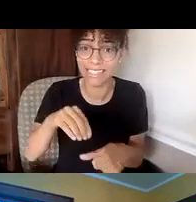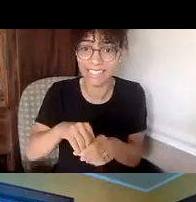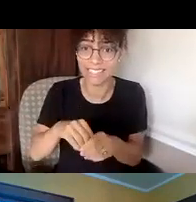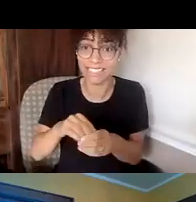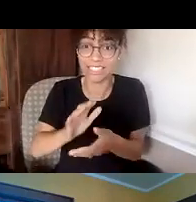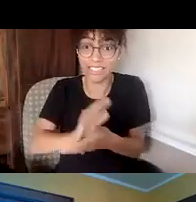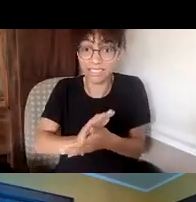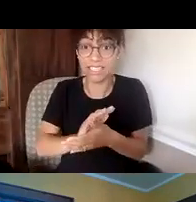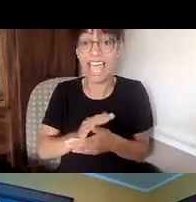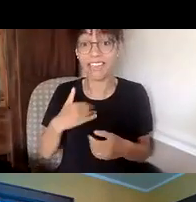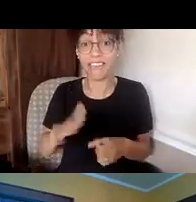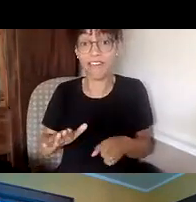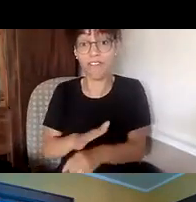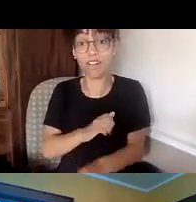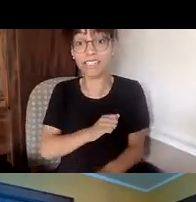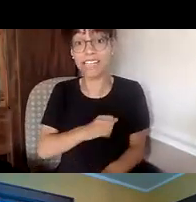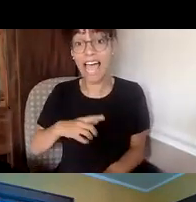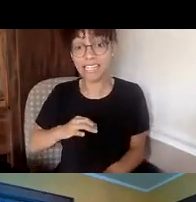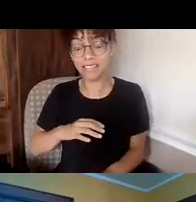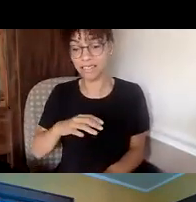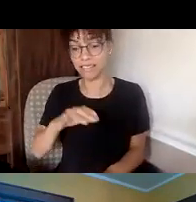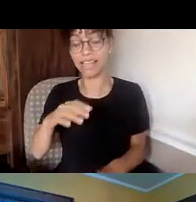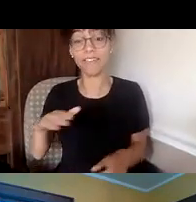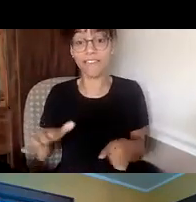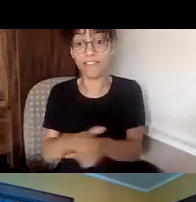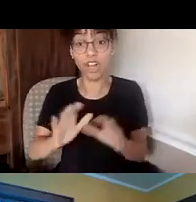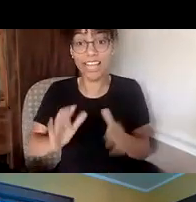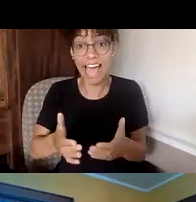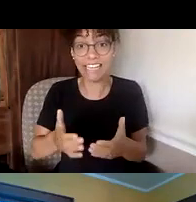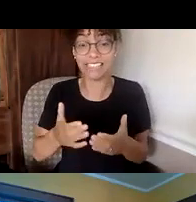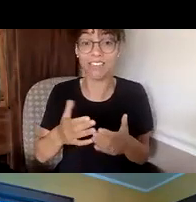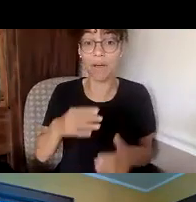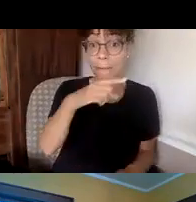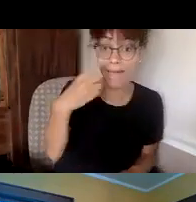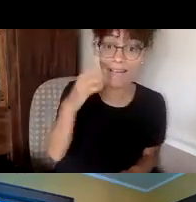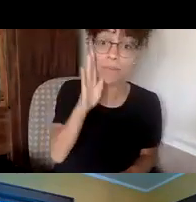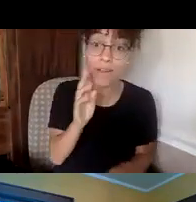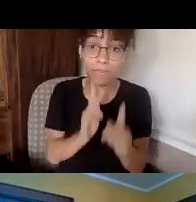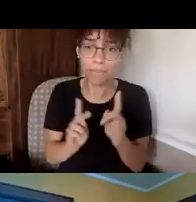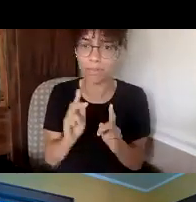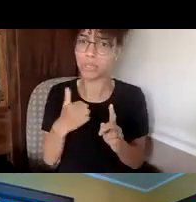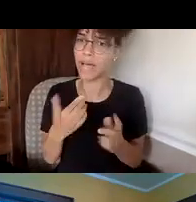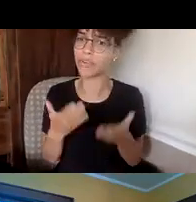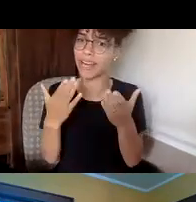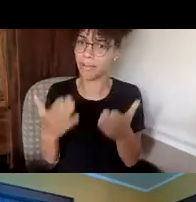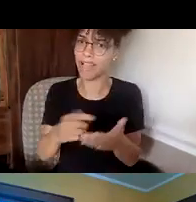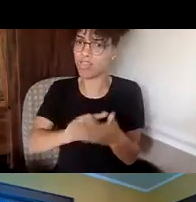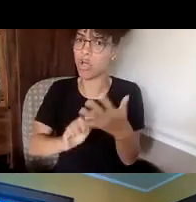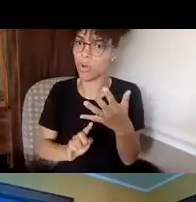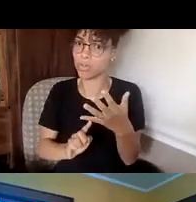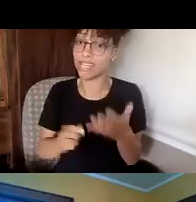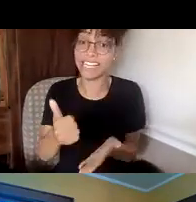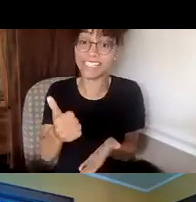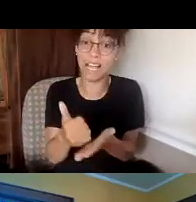full cast full of Black and brown people. So those are what I would recommend, and those have been at least helpful for